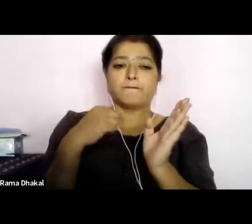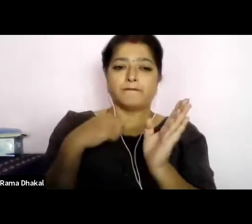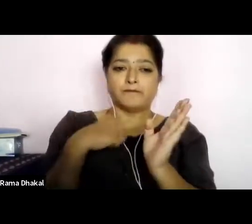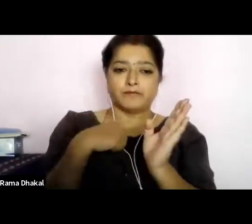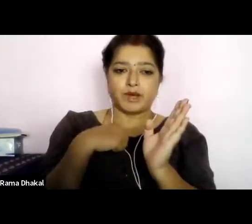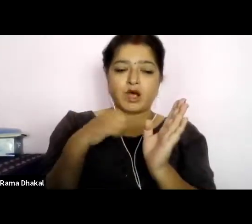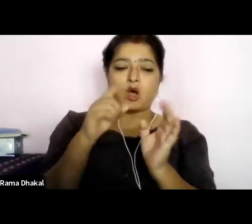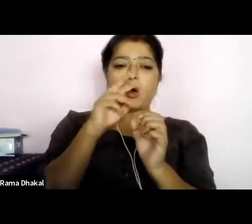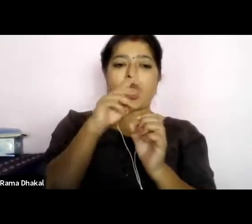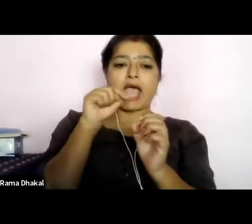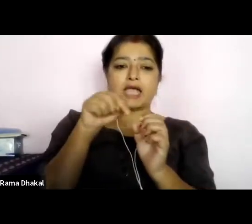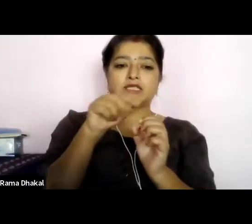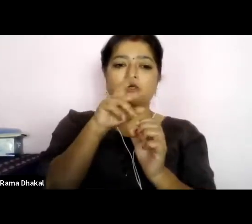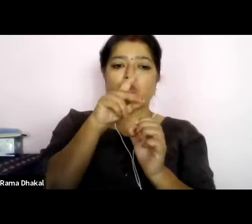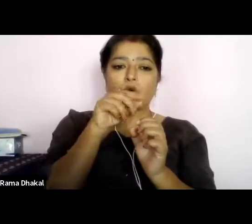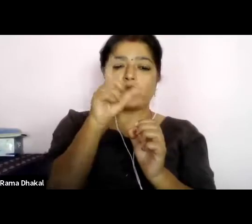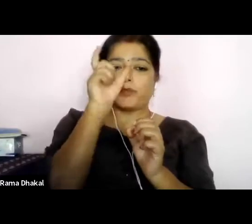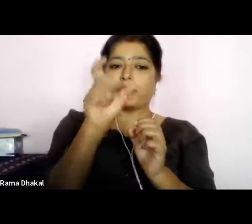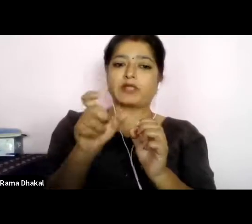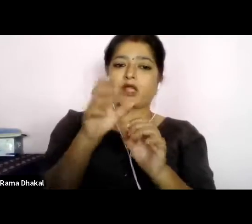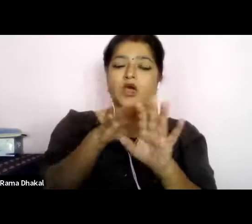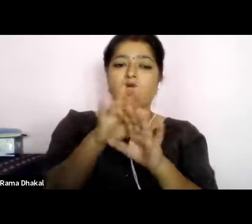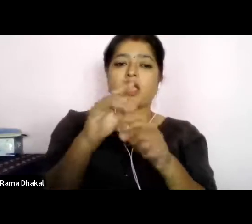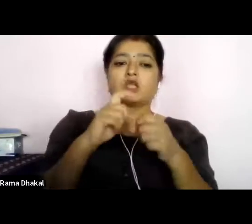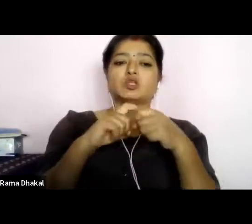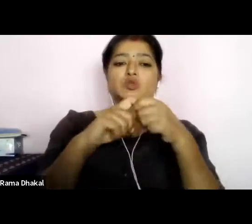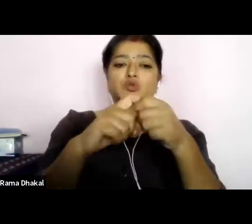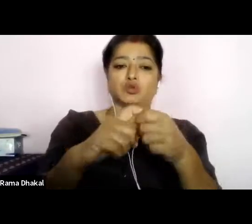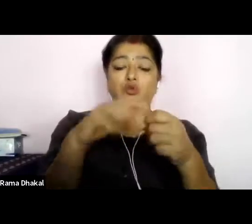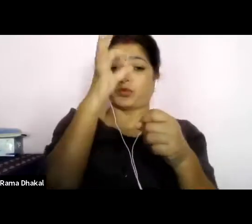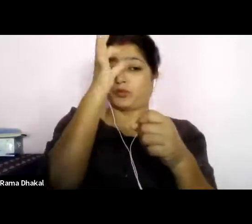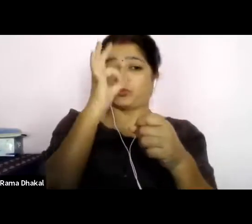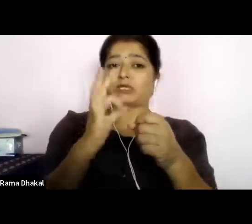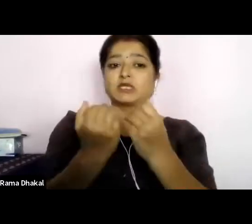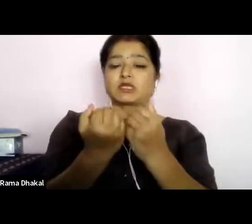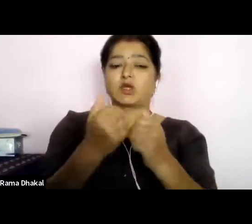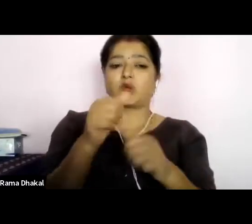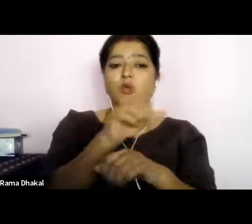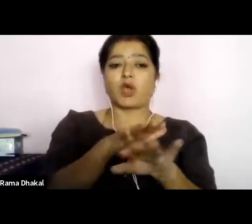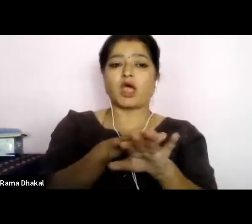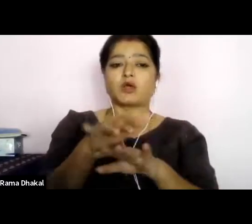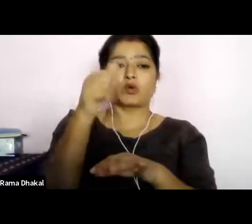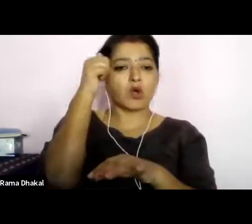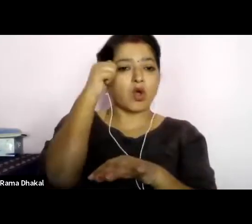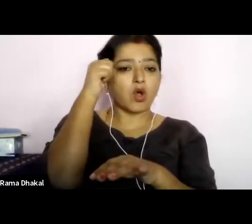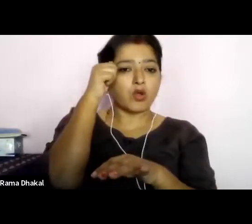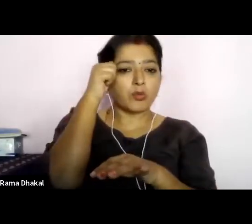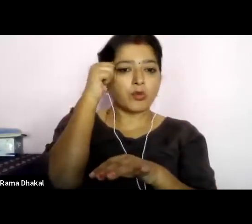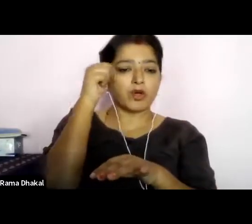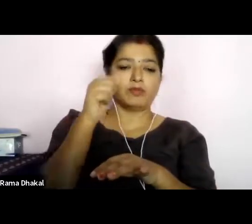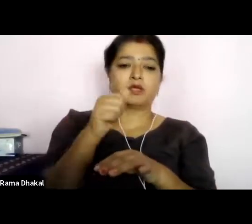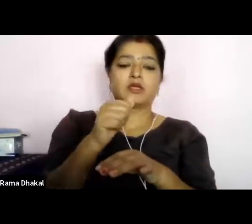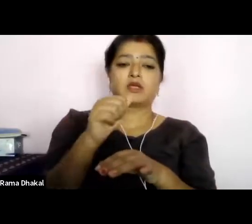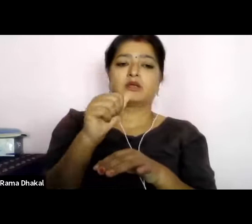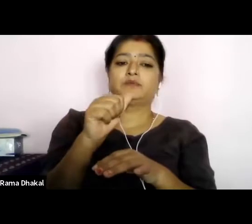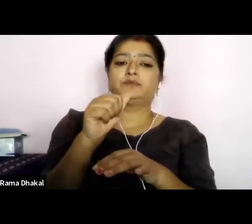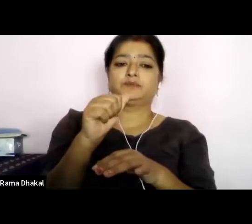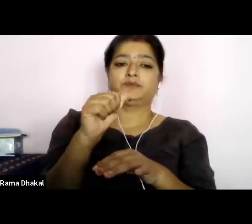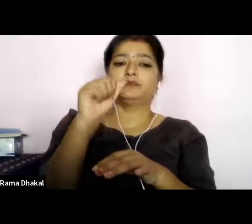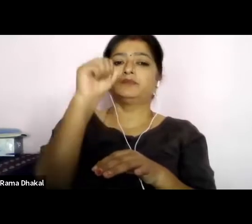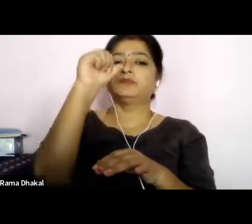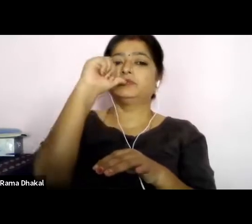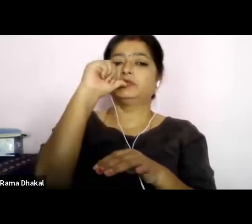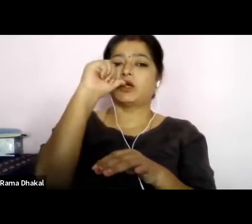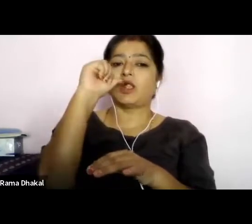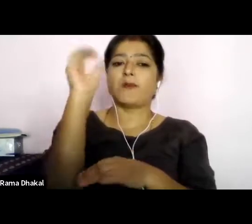look within the climate space. And so the first question for this session is, I'd like for you to tell us a little bit